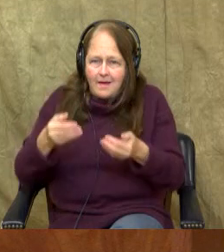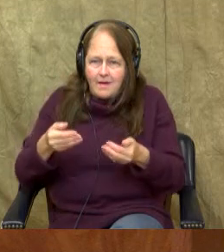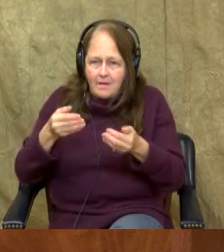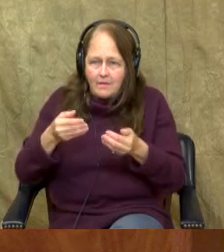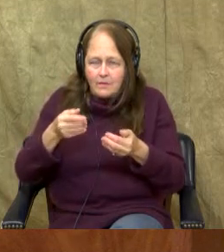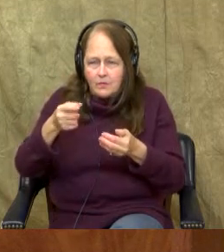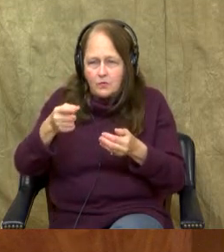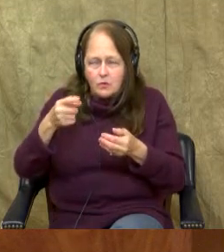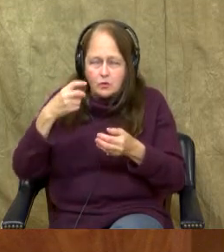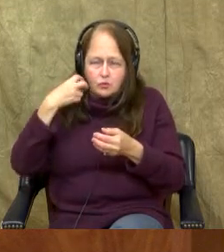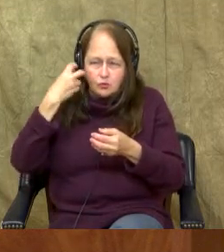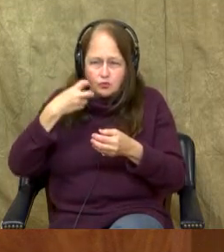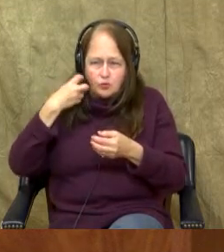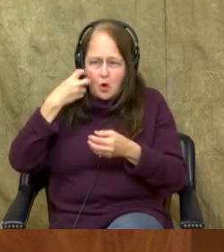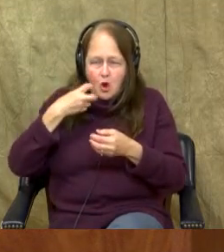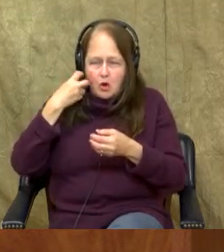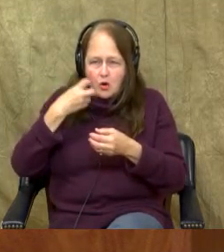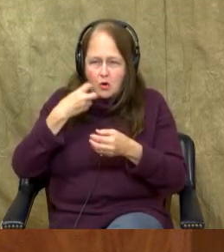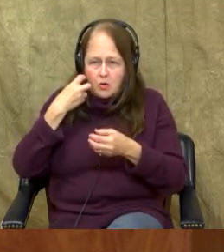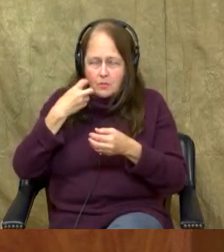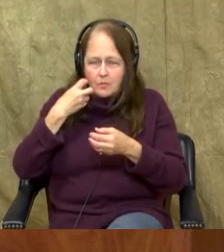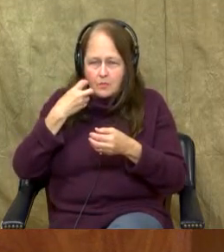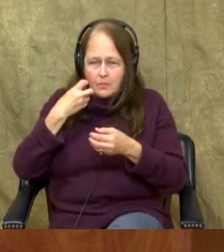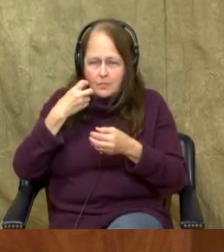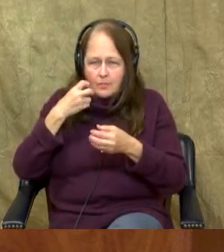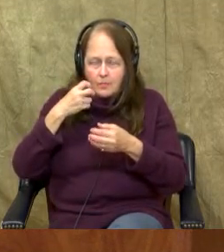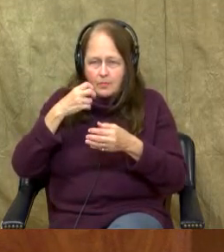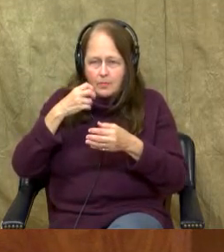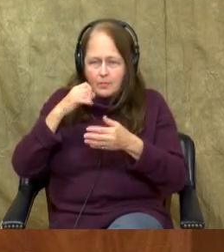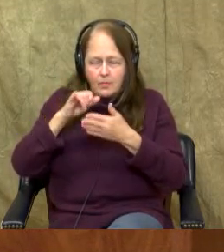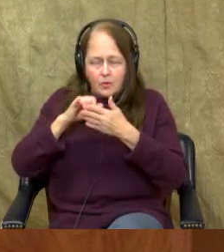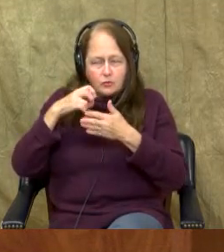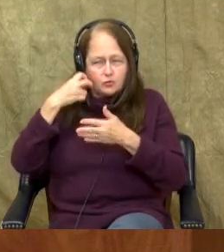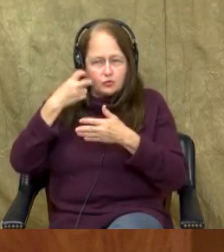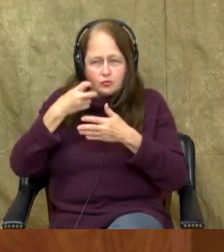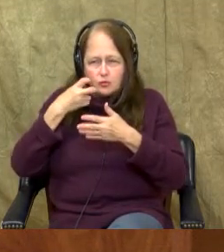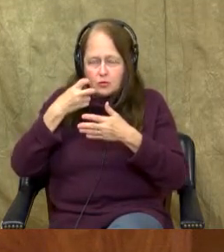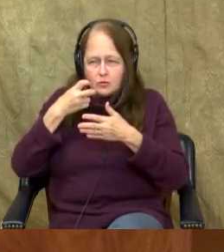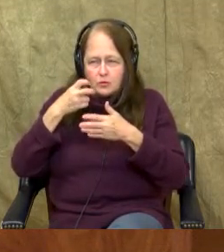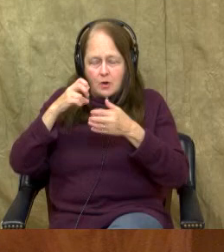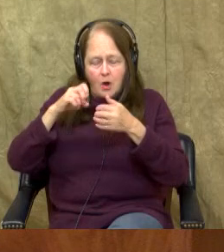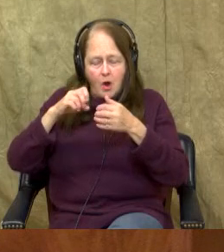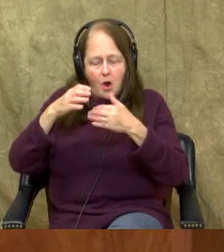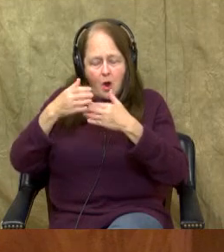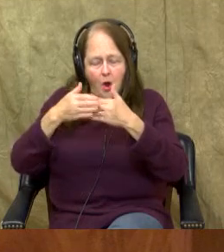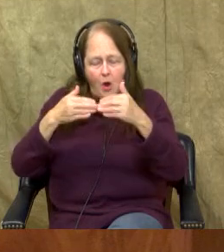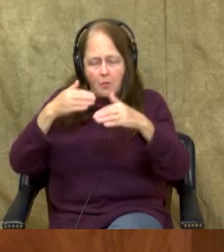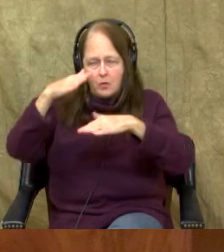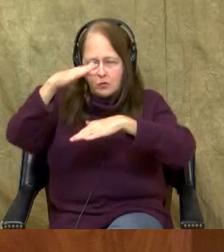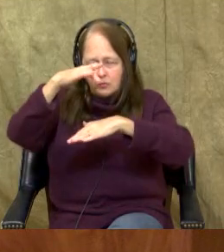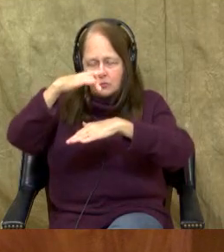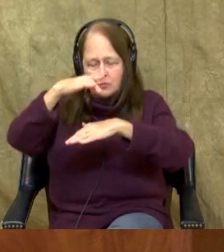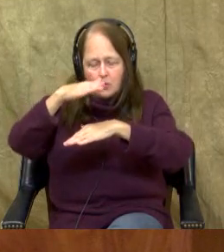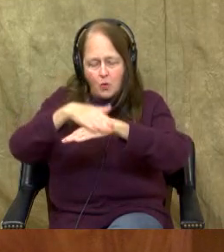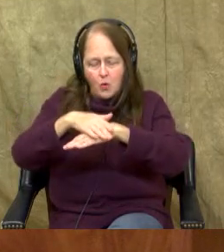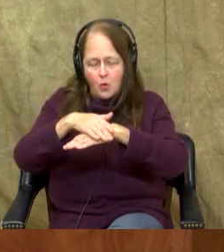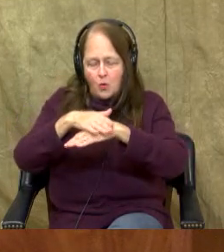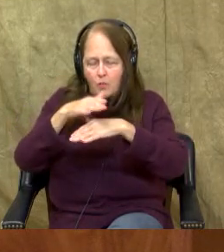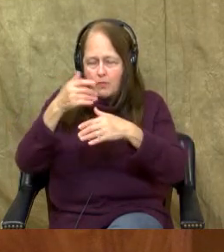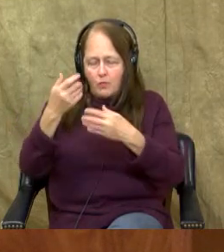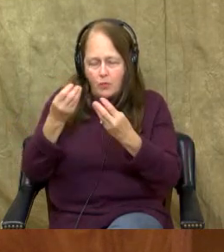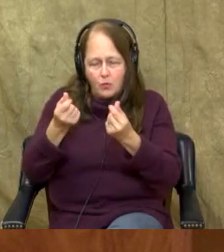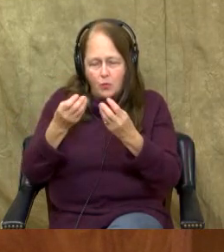at the truck. The back of the truck is declining. It's almost dragging the ground because that load is so